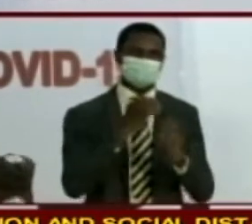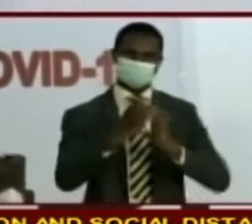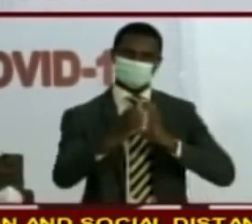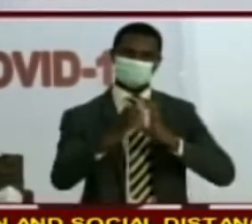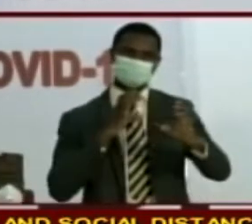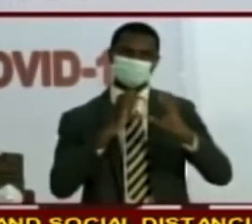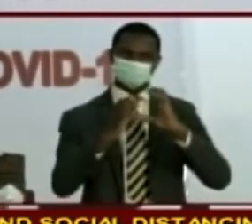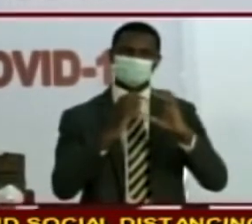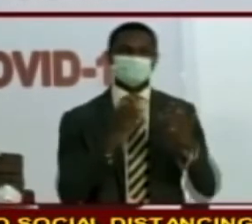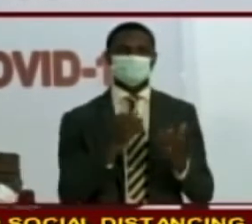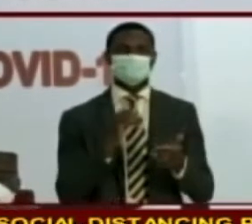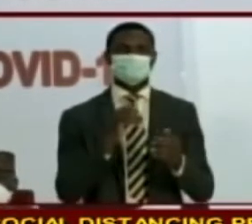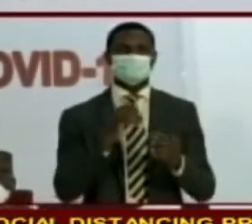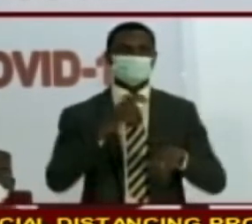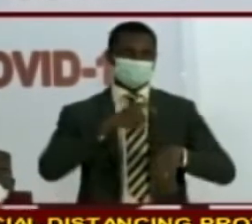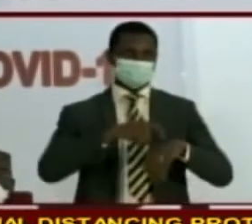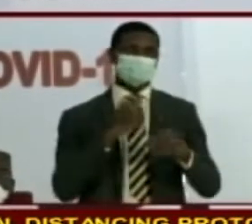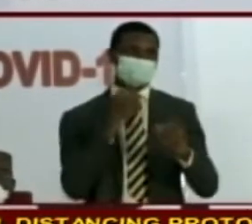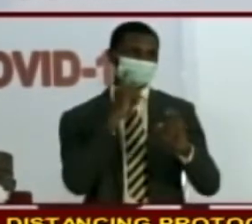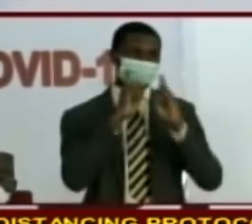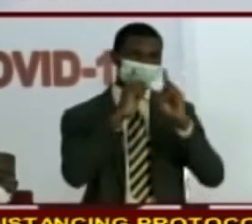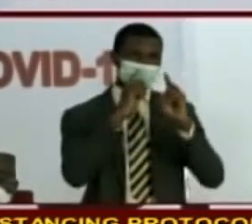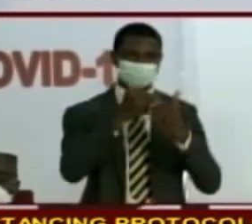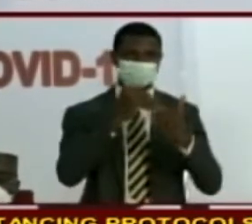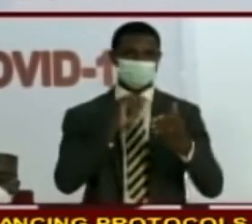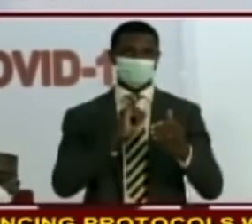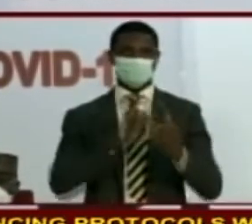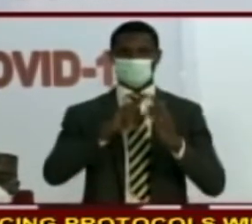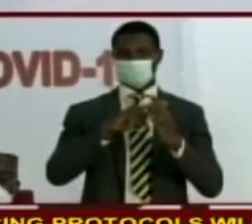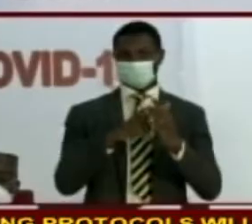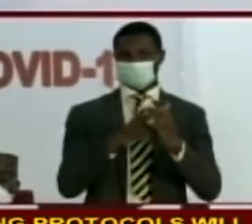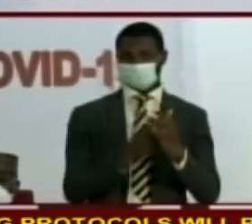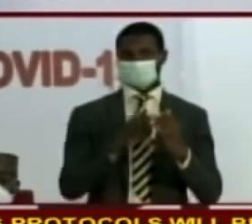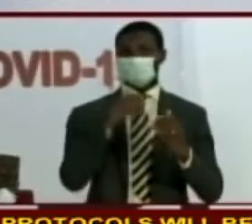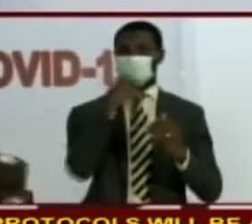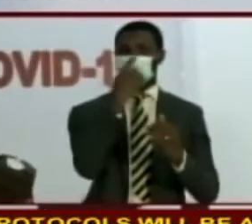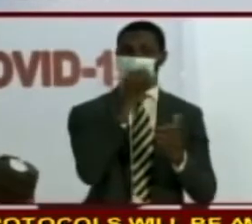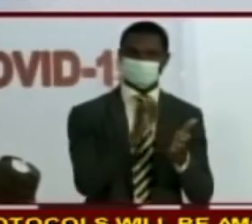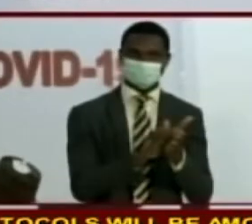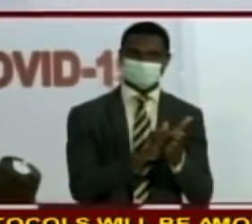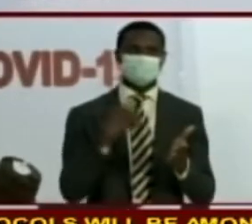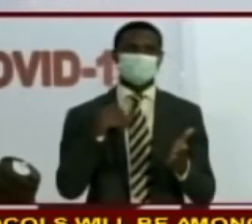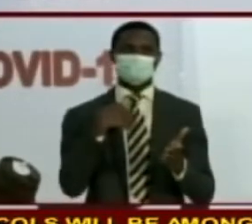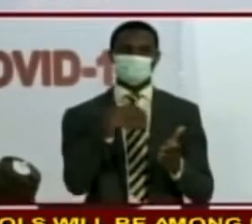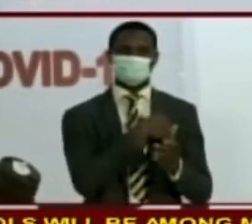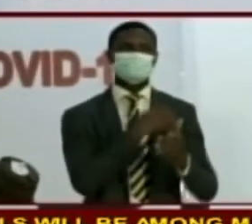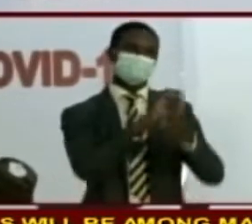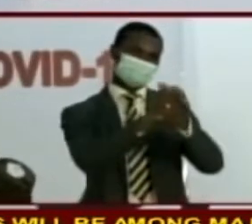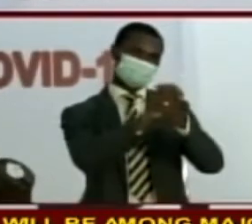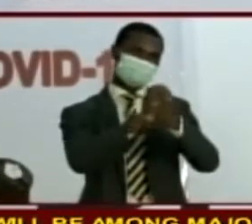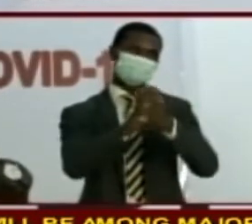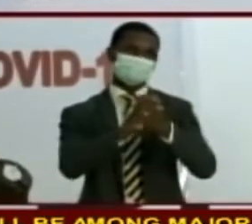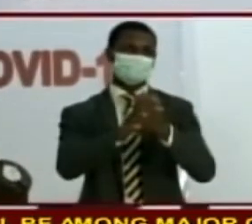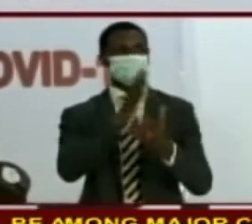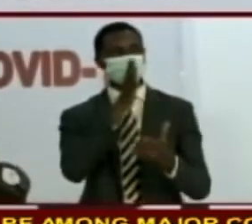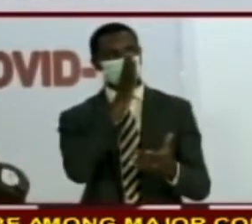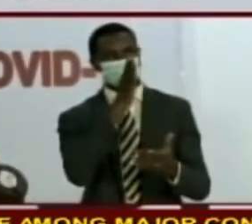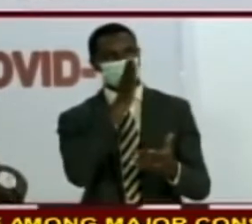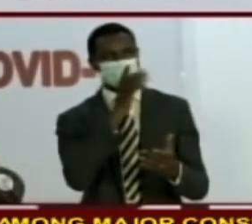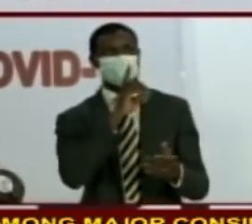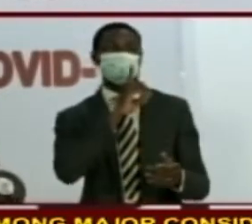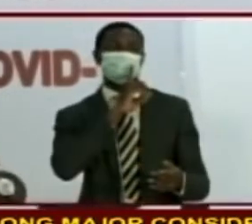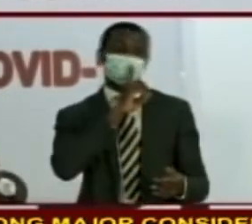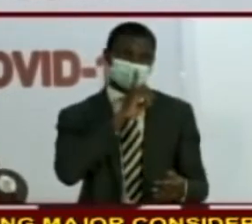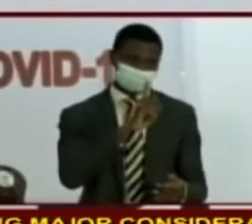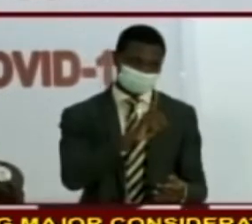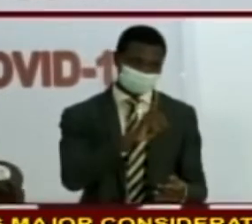I spoke earlier, I started out saying we were commending mothers, because truly speaking,